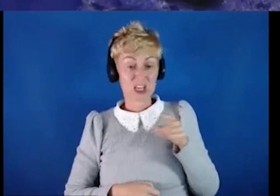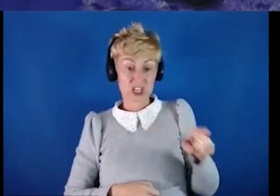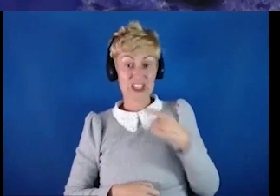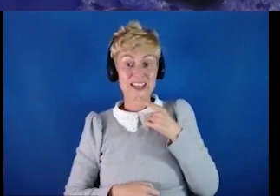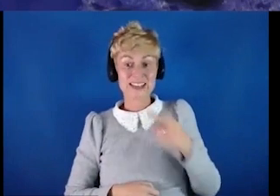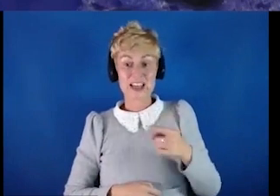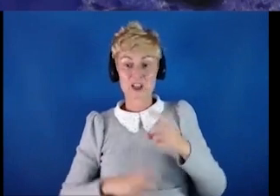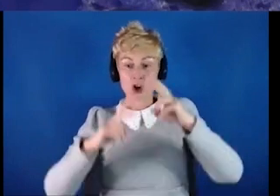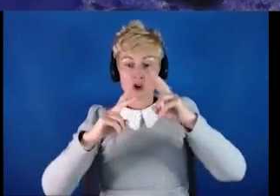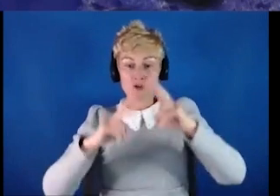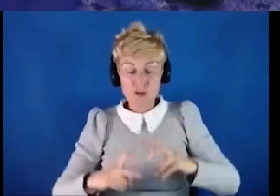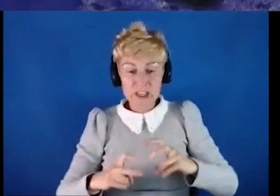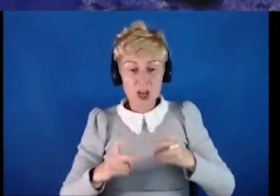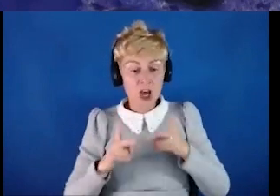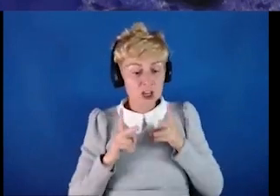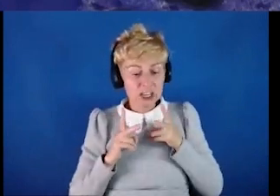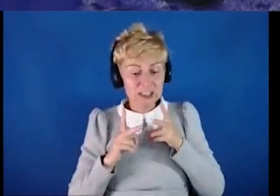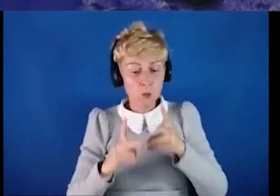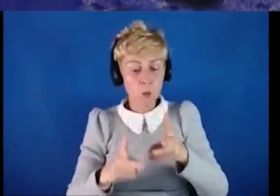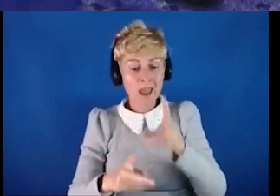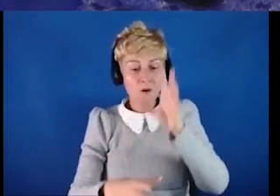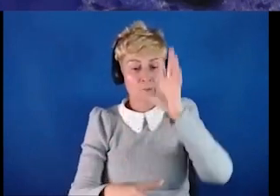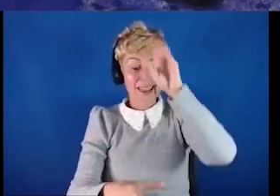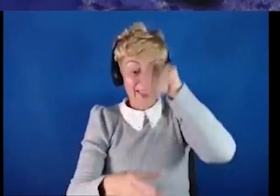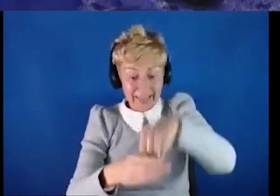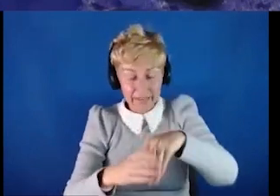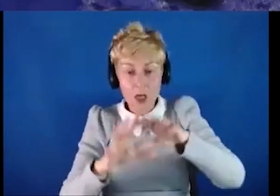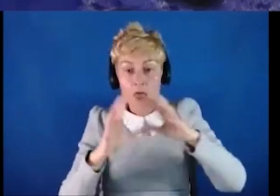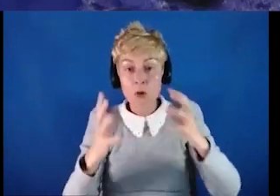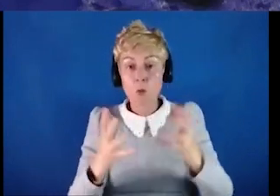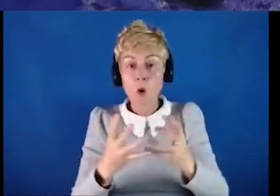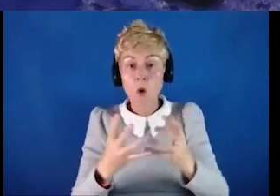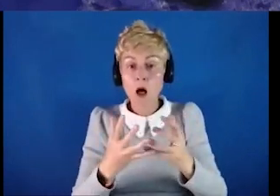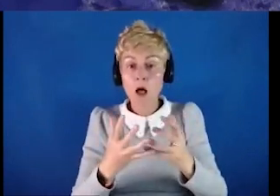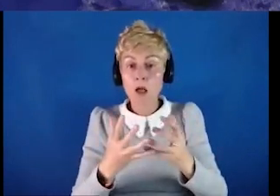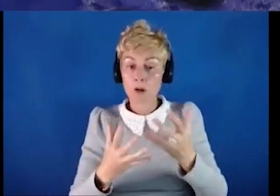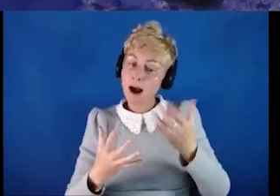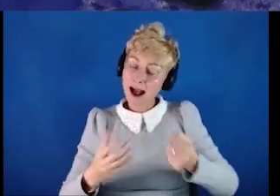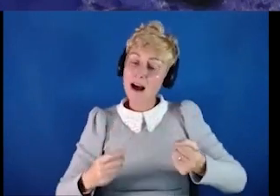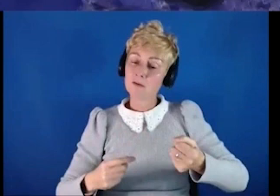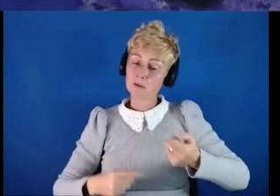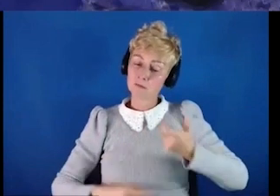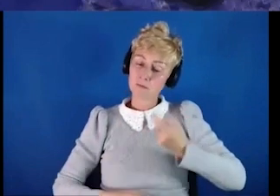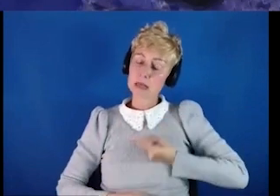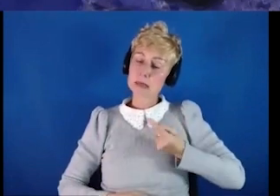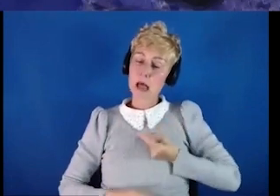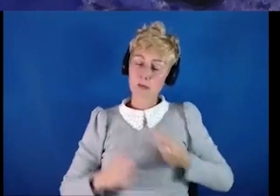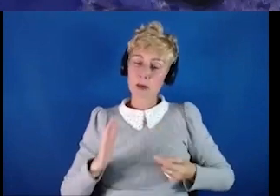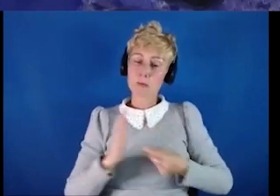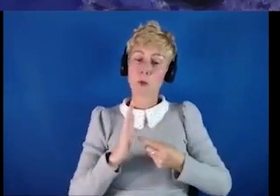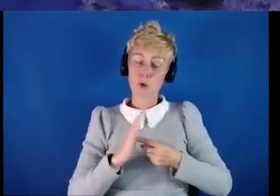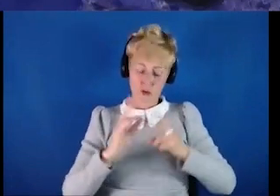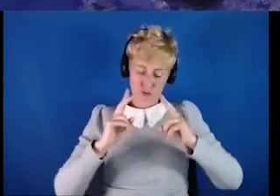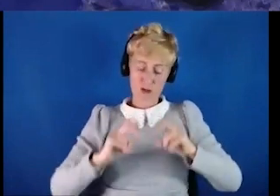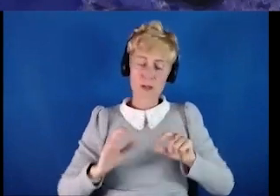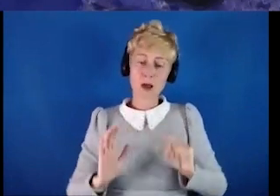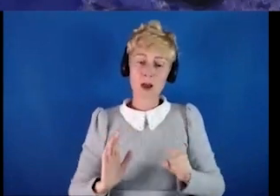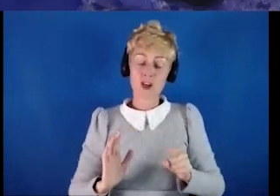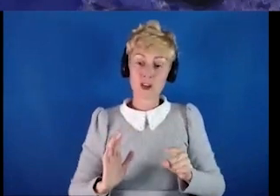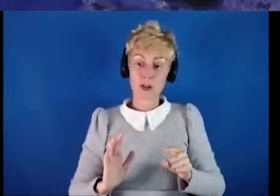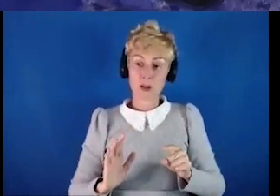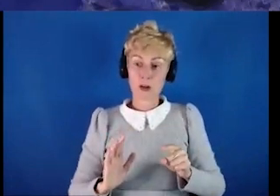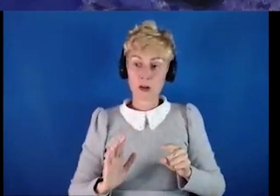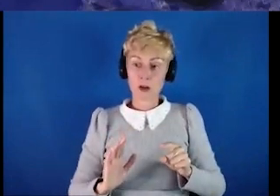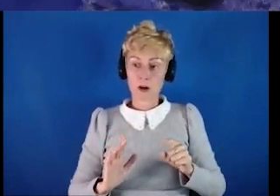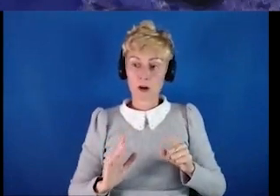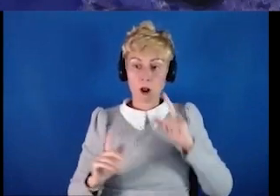inhabiting the world in its own right, working from conditions of precarity, of scarcity, of